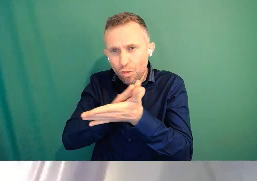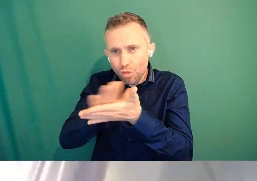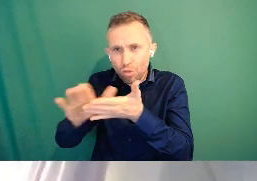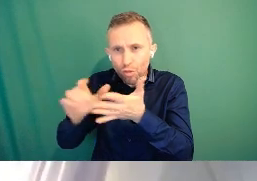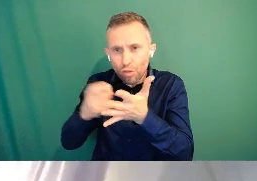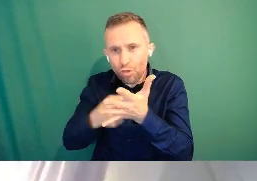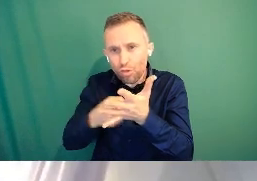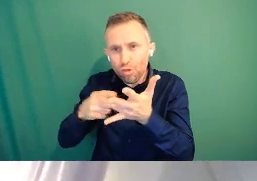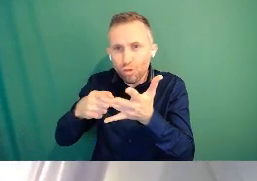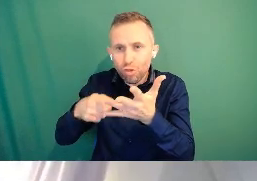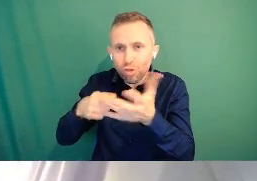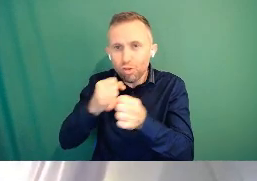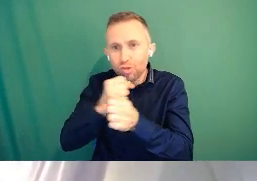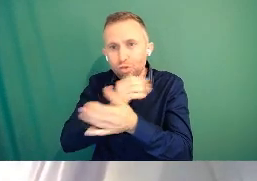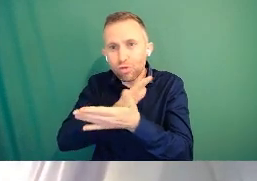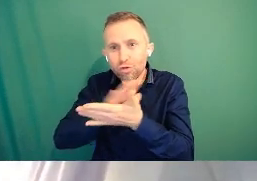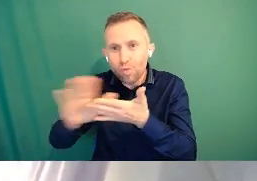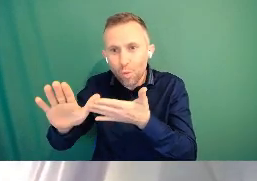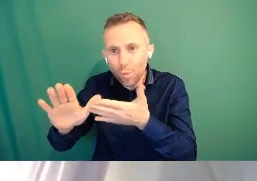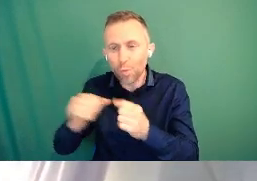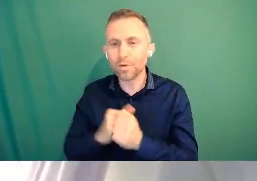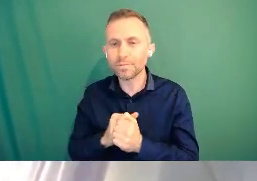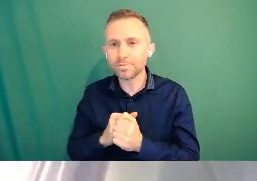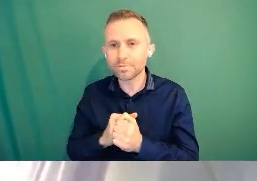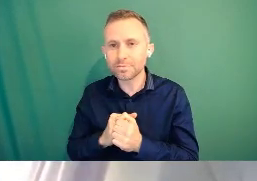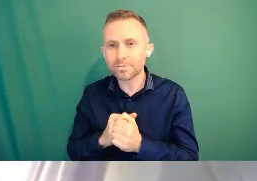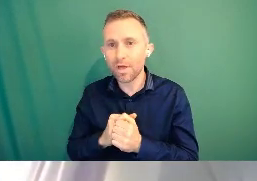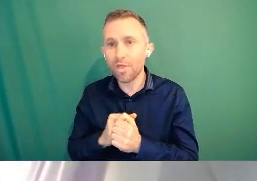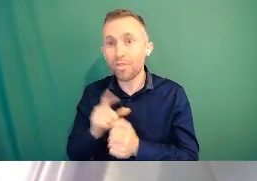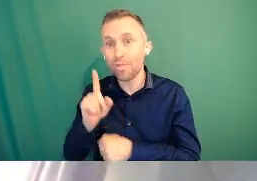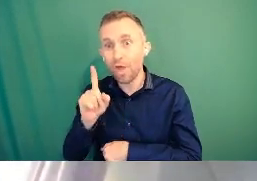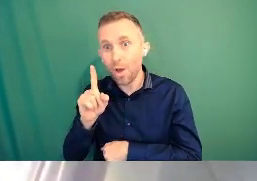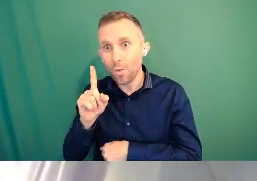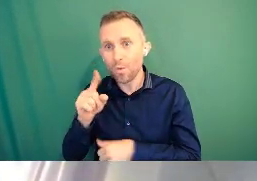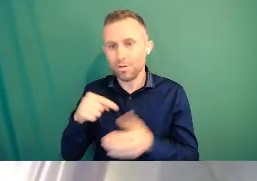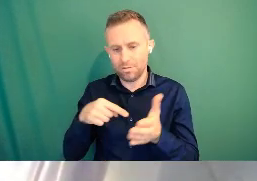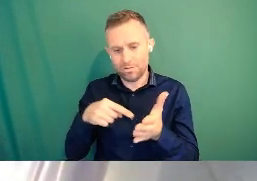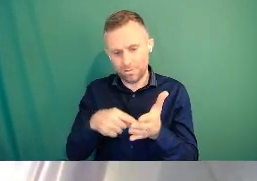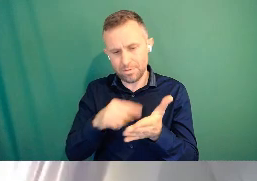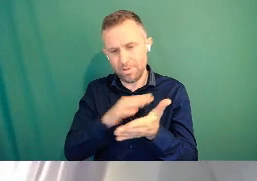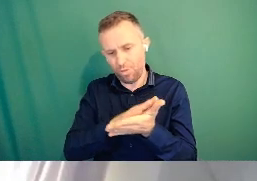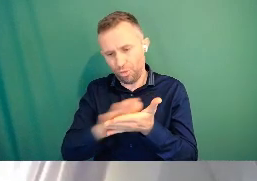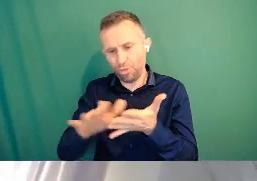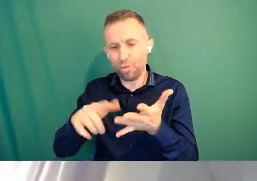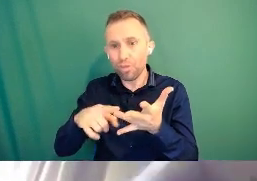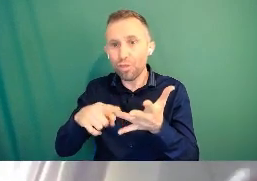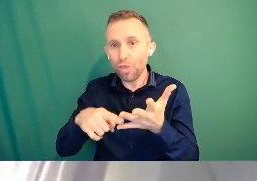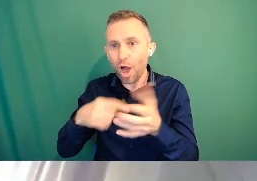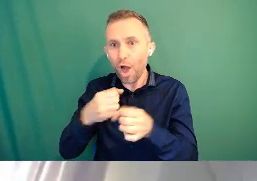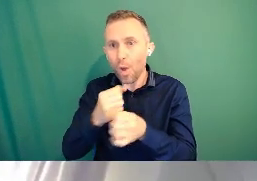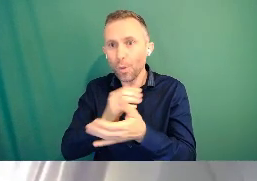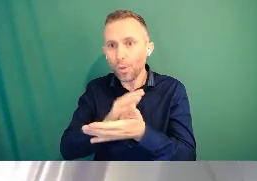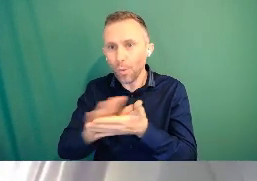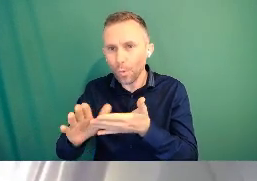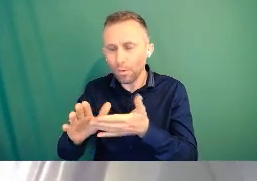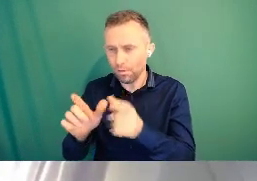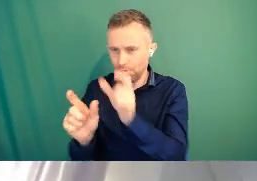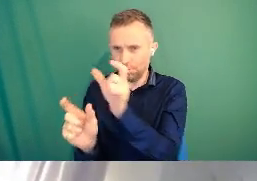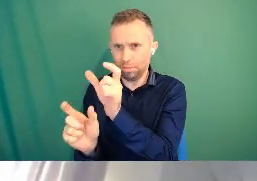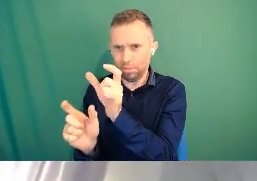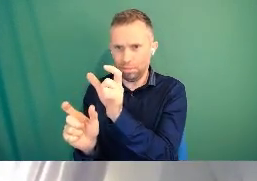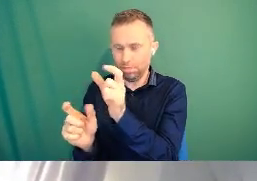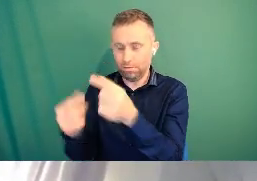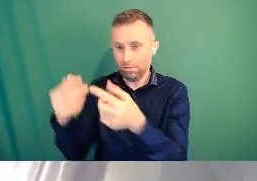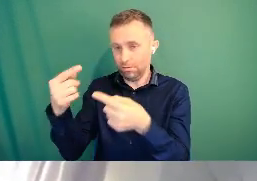really difficult to pick up. But Welsh, it's almost the opposite. It's really difficult to start learning because so many